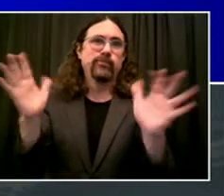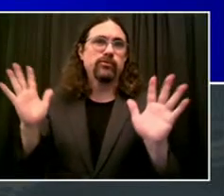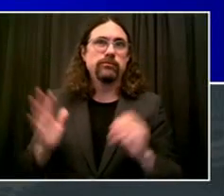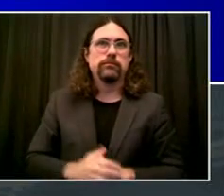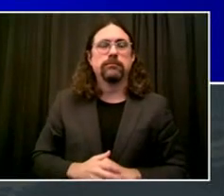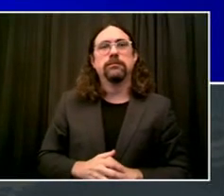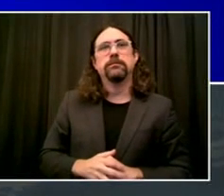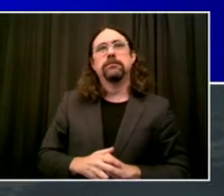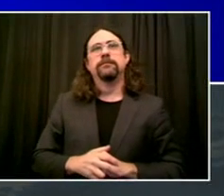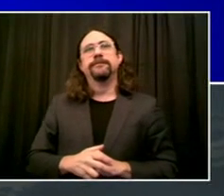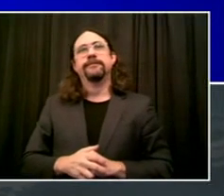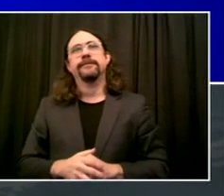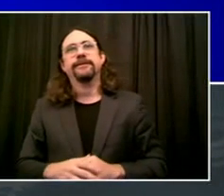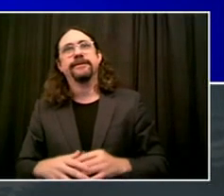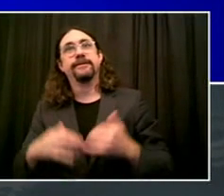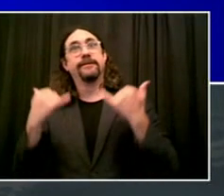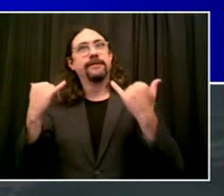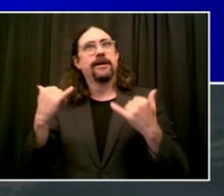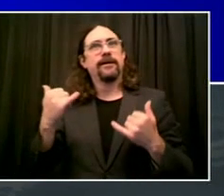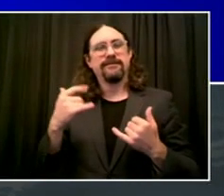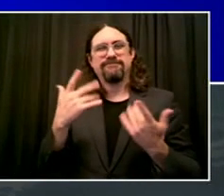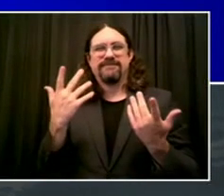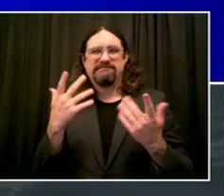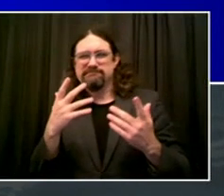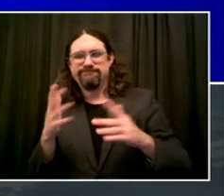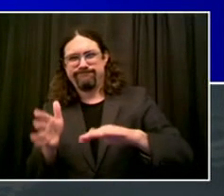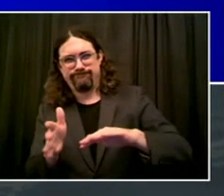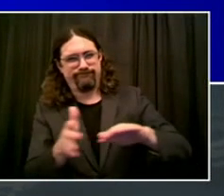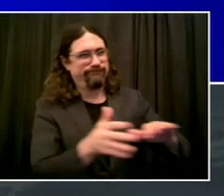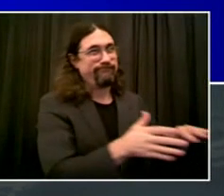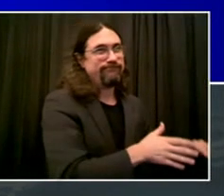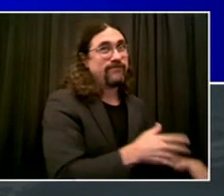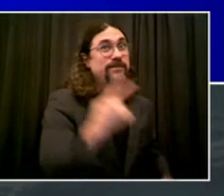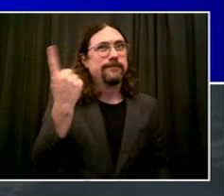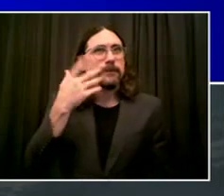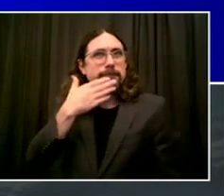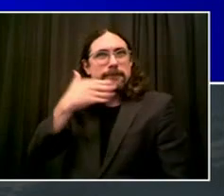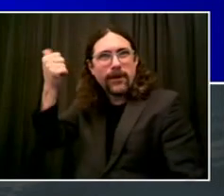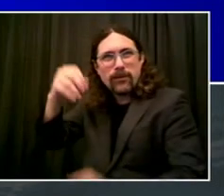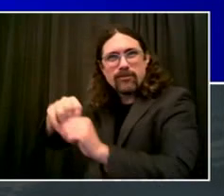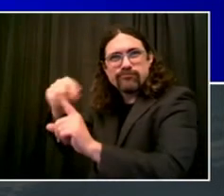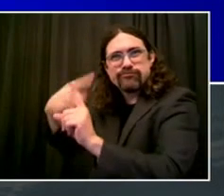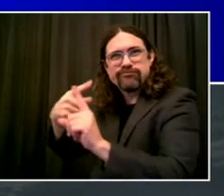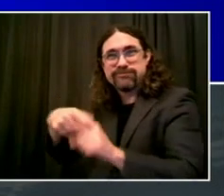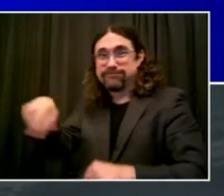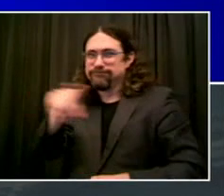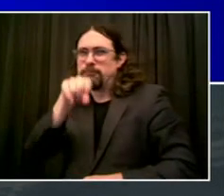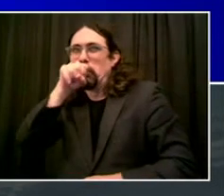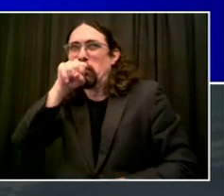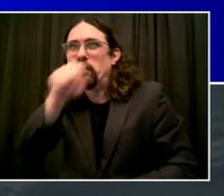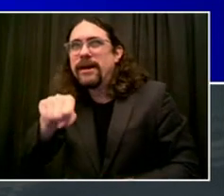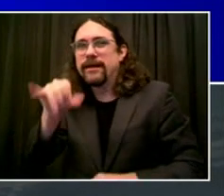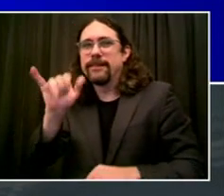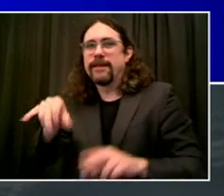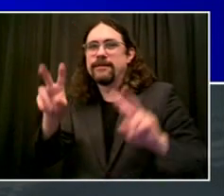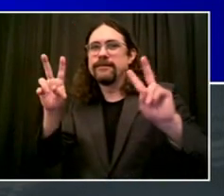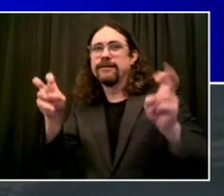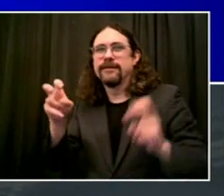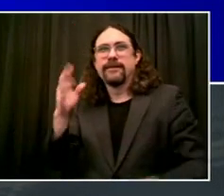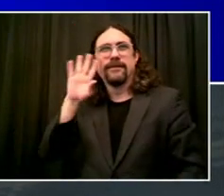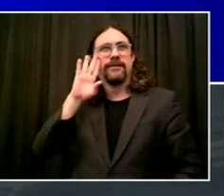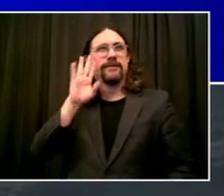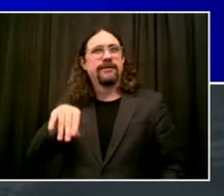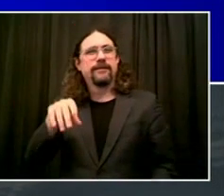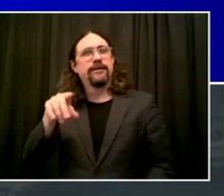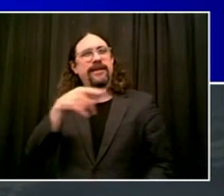Let's talk about something that brings us actually a lot of joy, and that is the professional fireworks, the ones that we wait for each